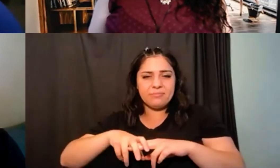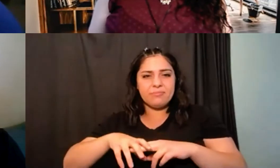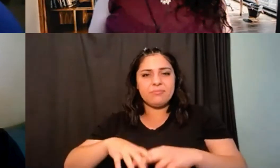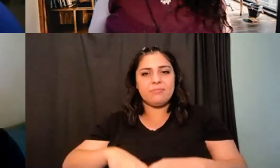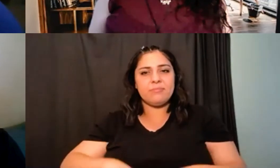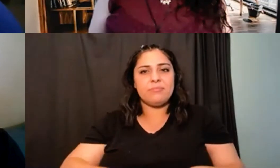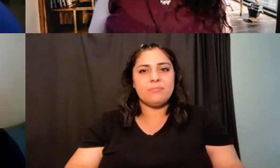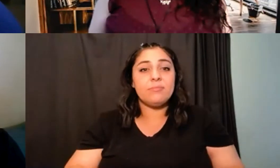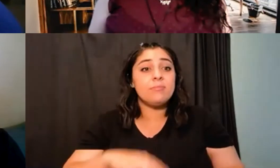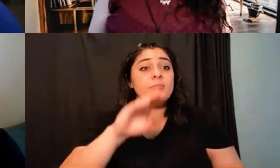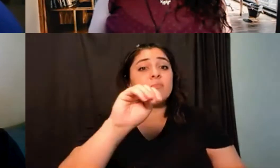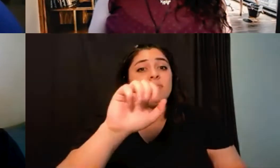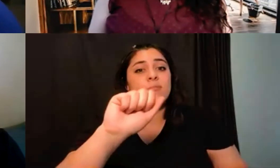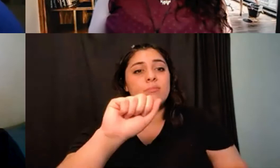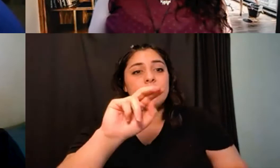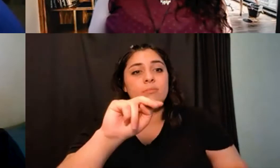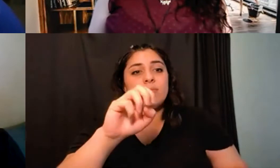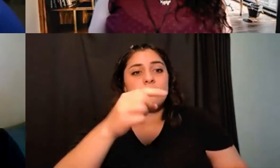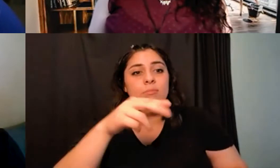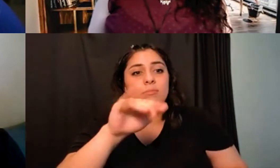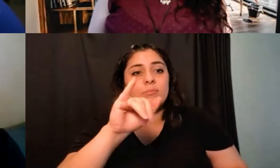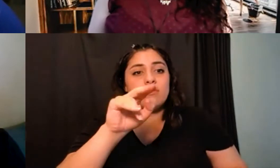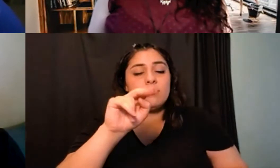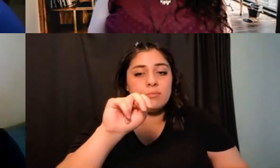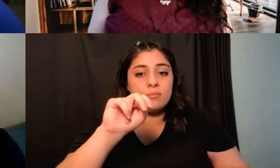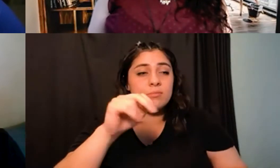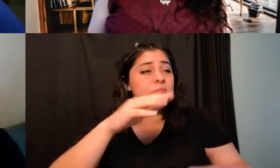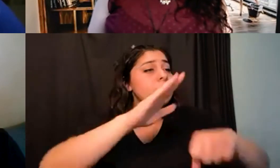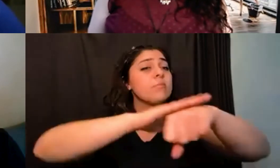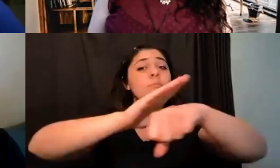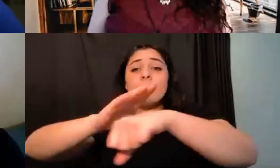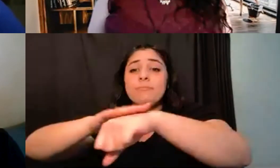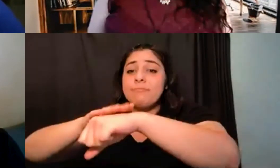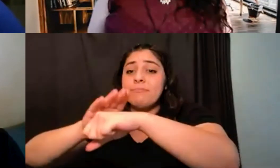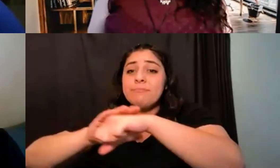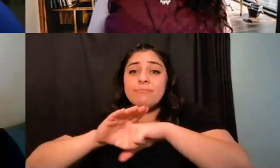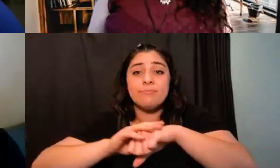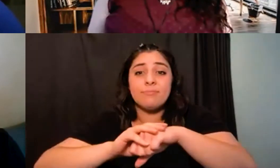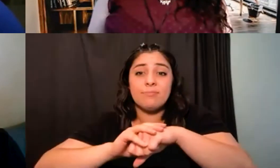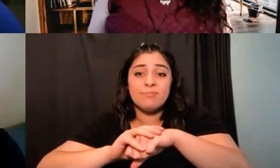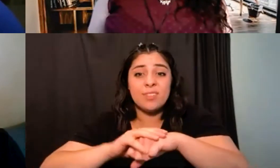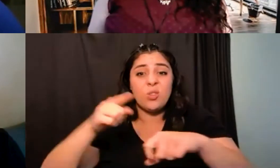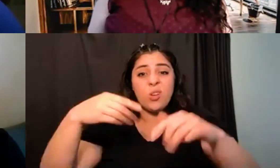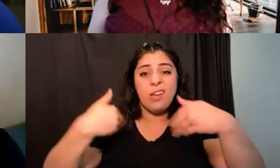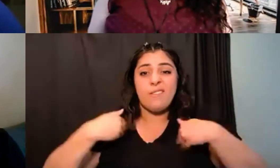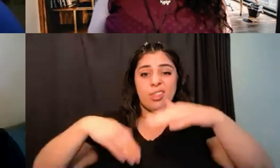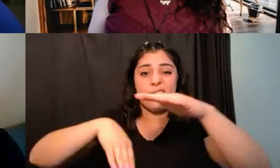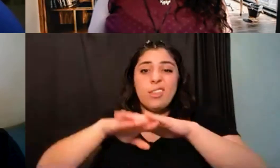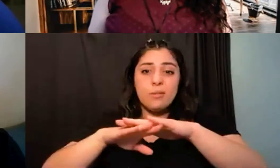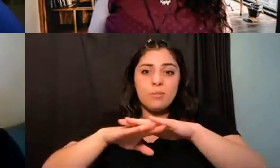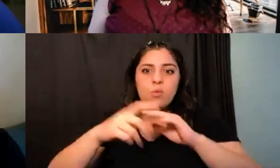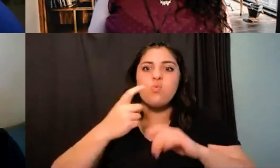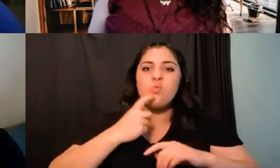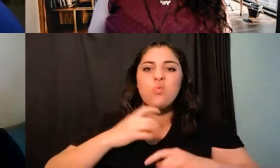The mannequin. Warning, there are boundaries. Red lights flashing, red